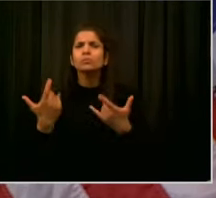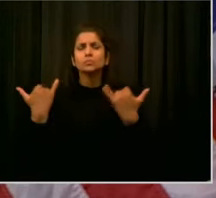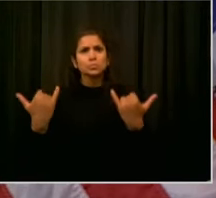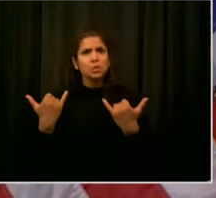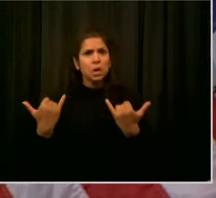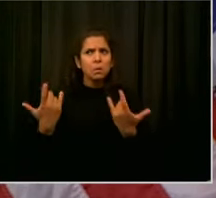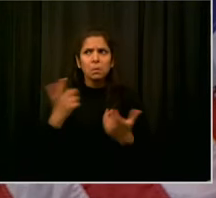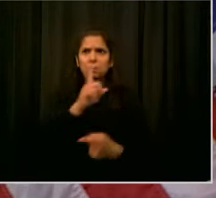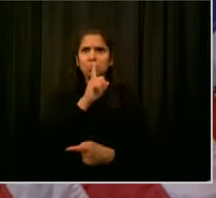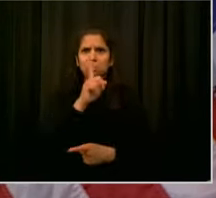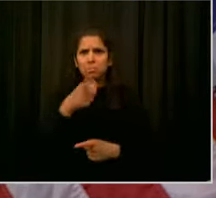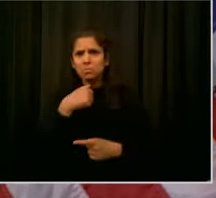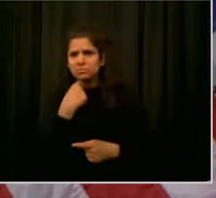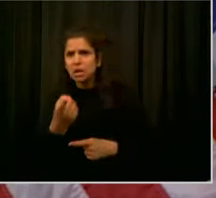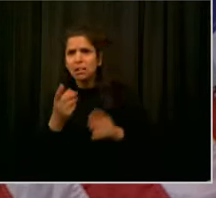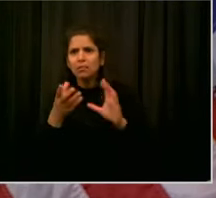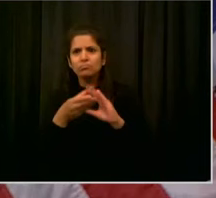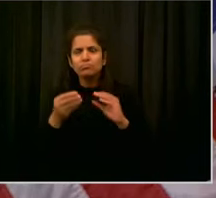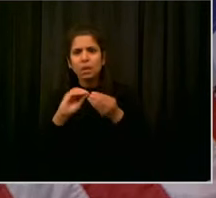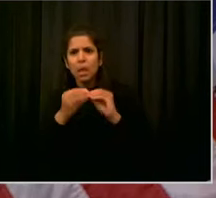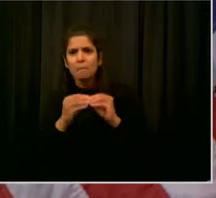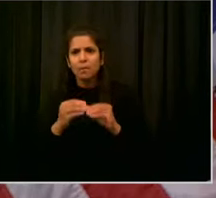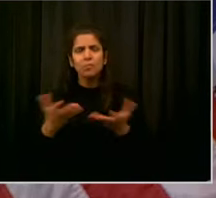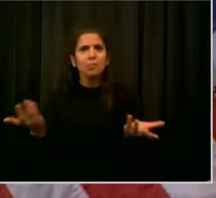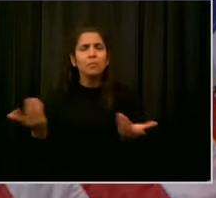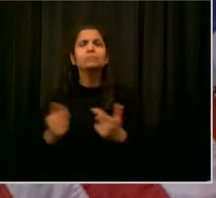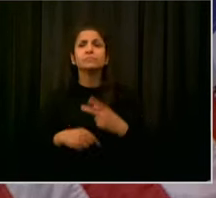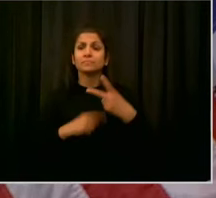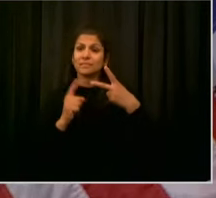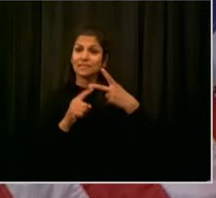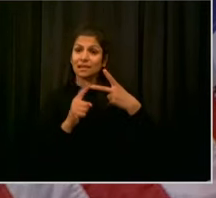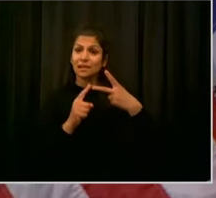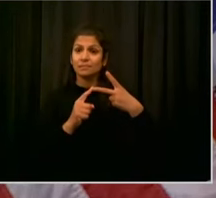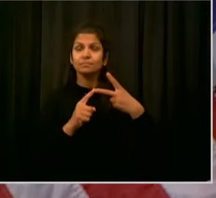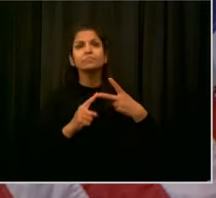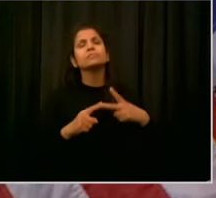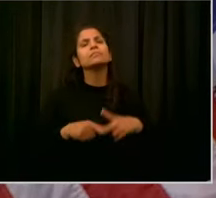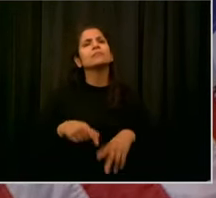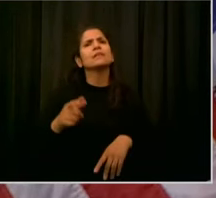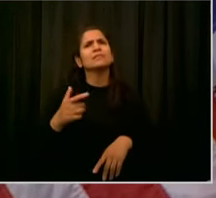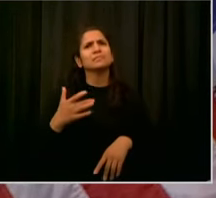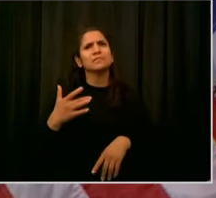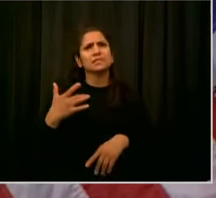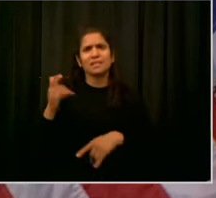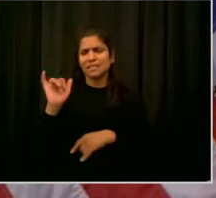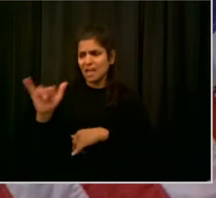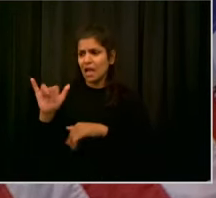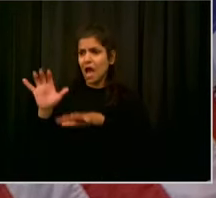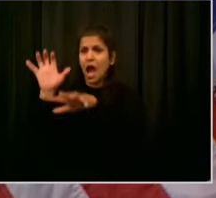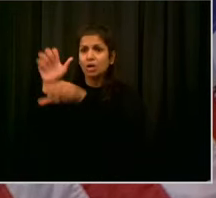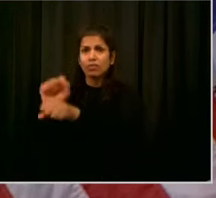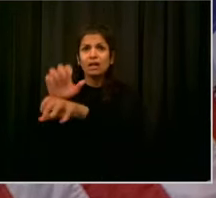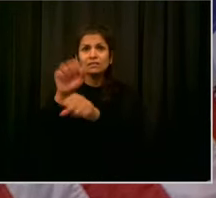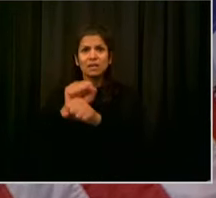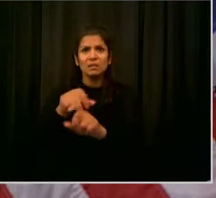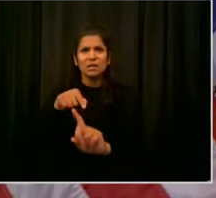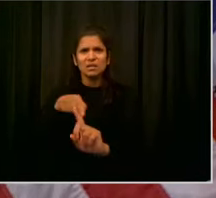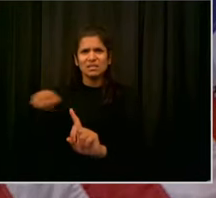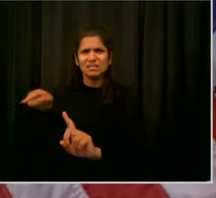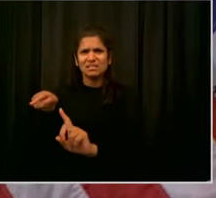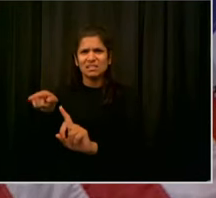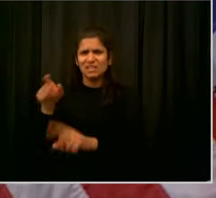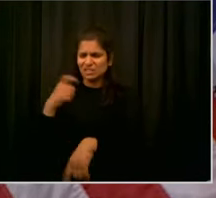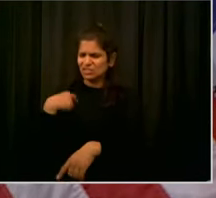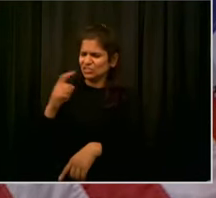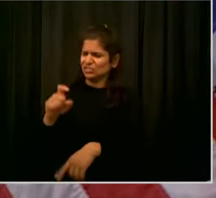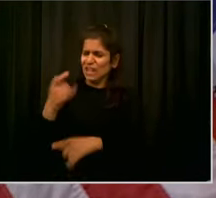summons. That means they're in crowded jail cells during the pandemic. I'm wondering what's being done to ensure the safety of